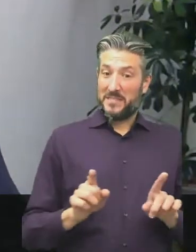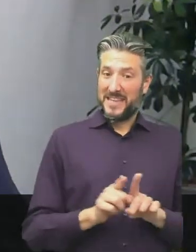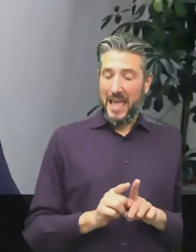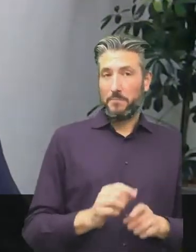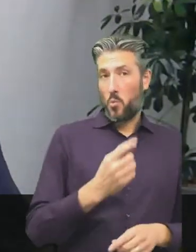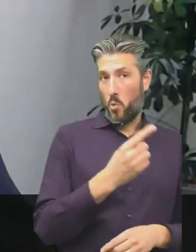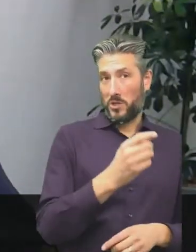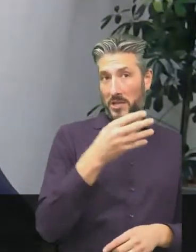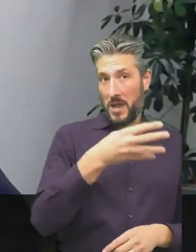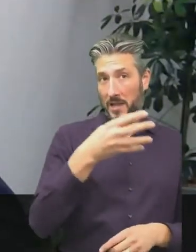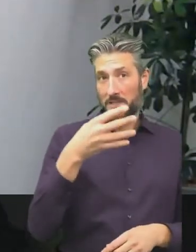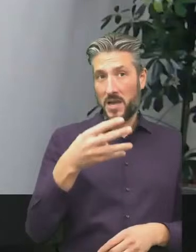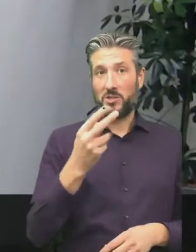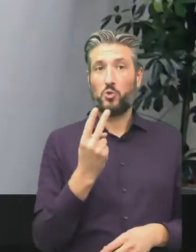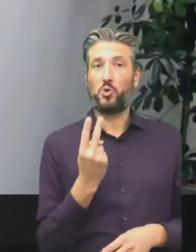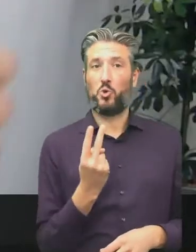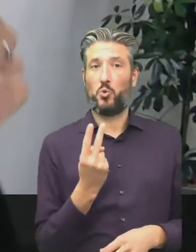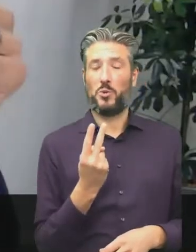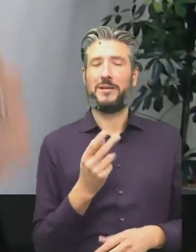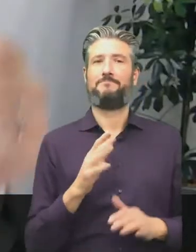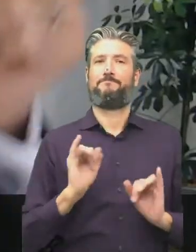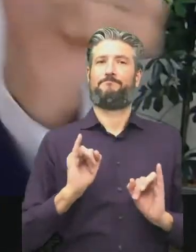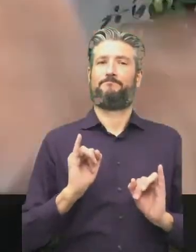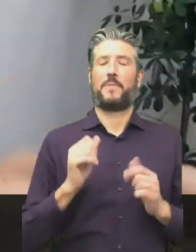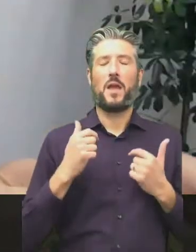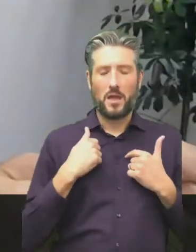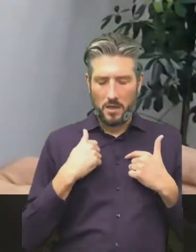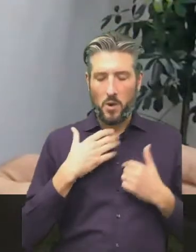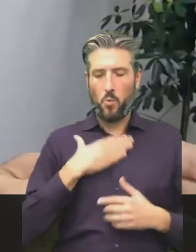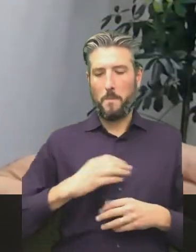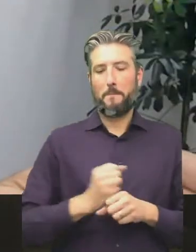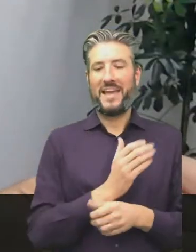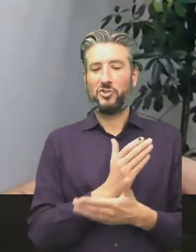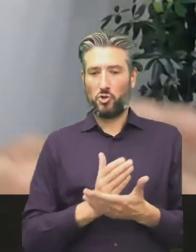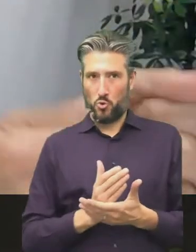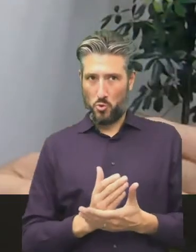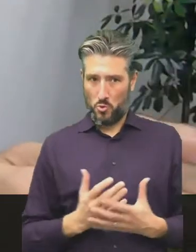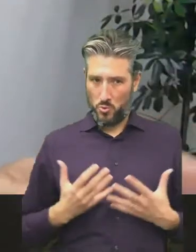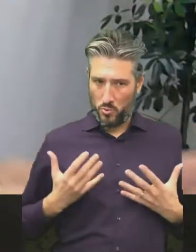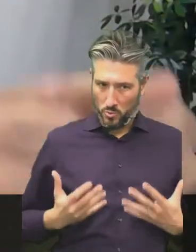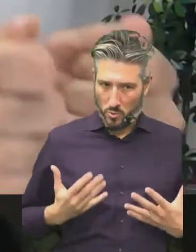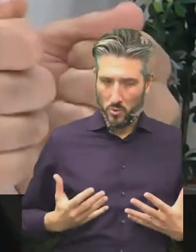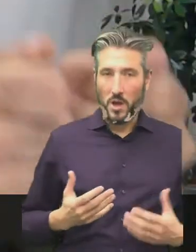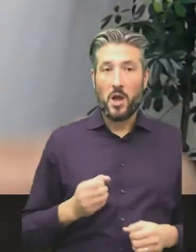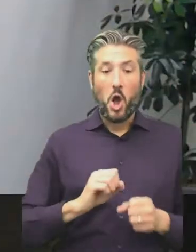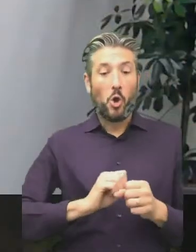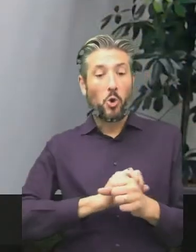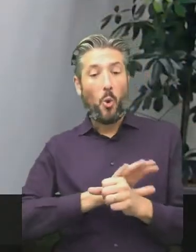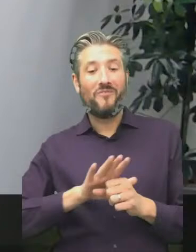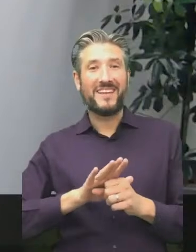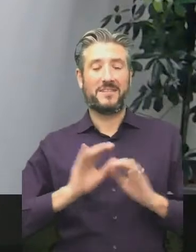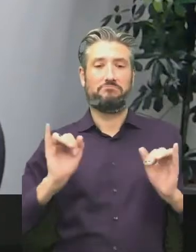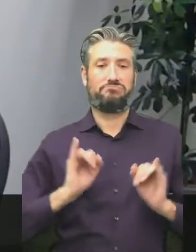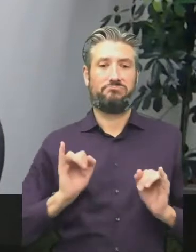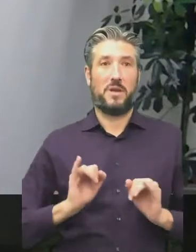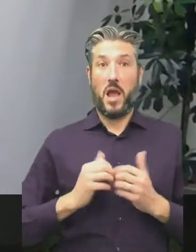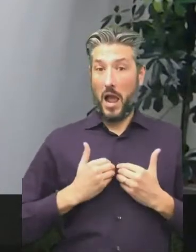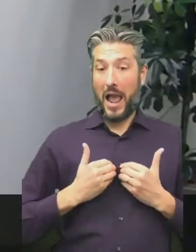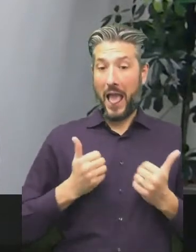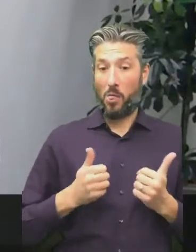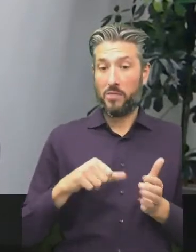make sure that people realize that the health consequences of this pandemic for young people are linked with the